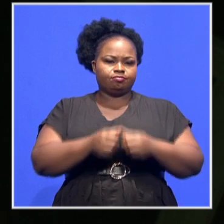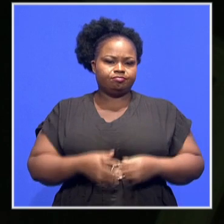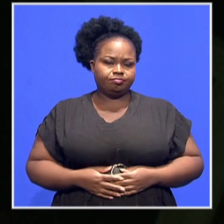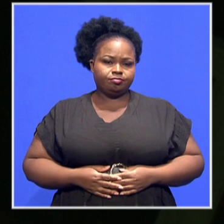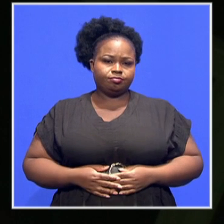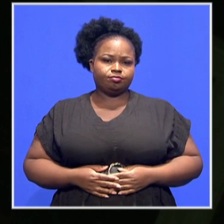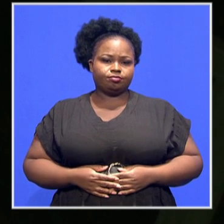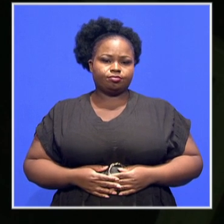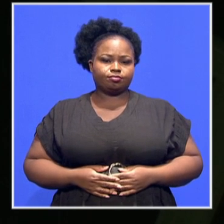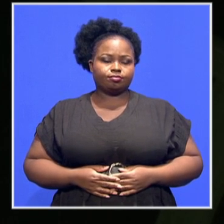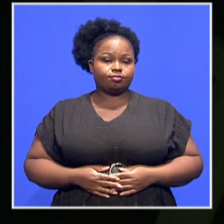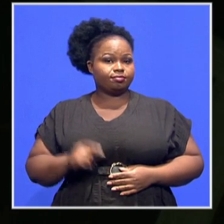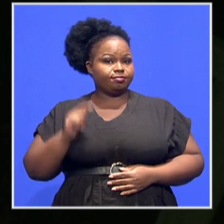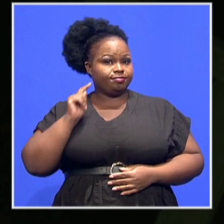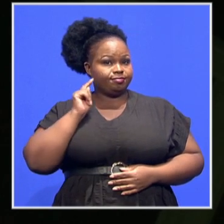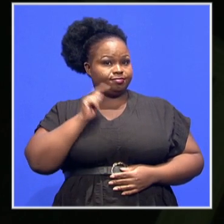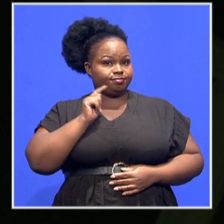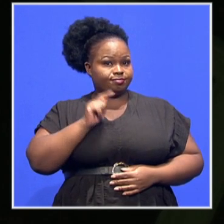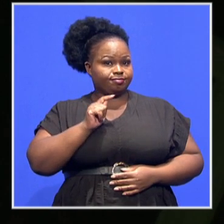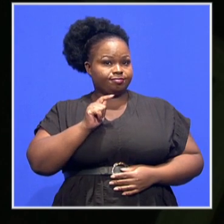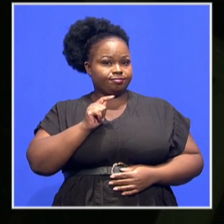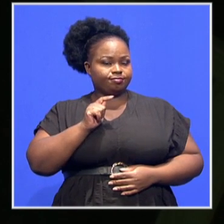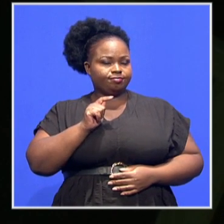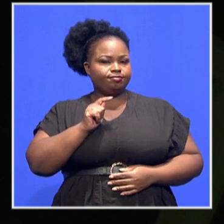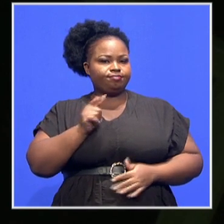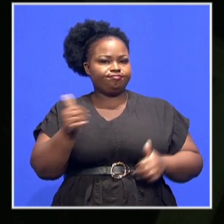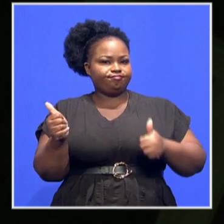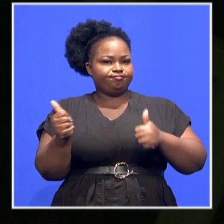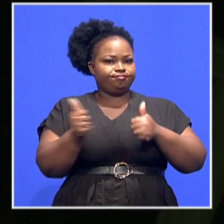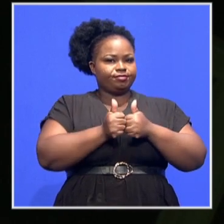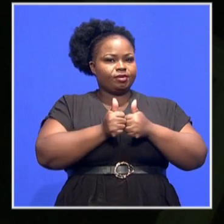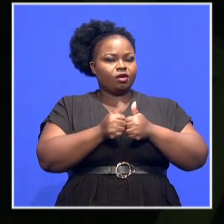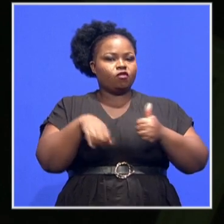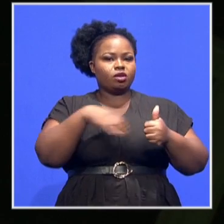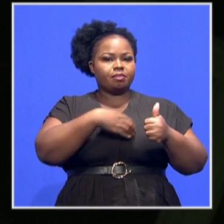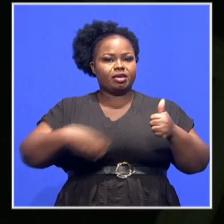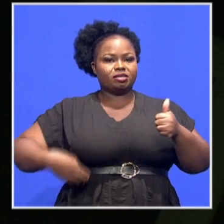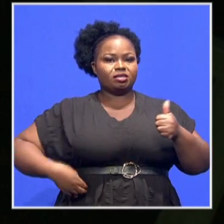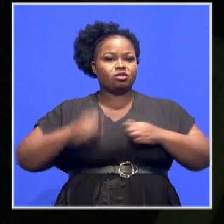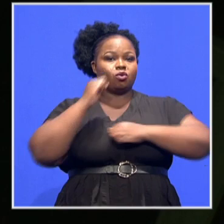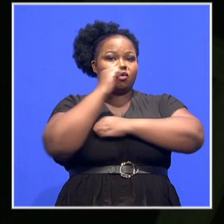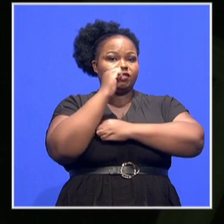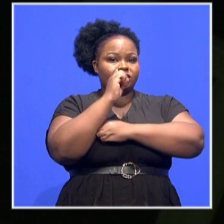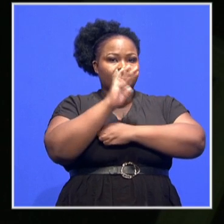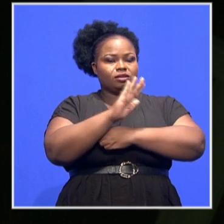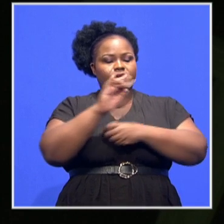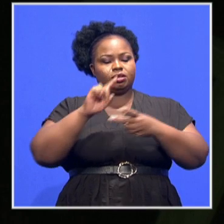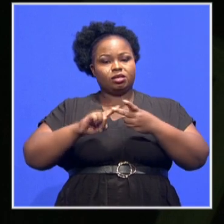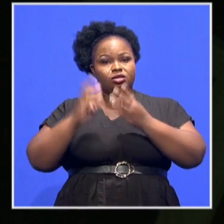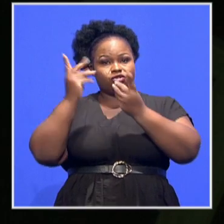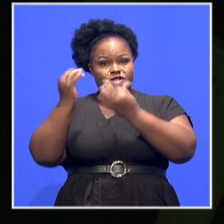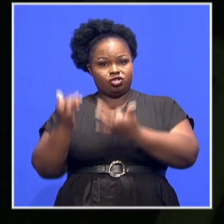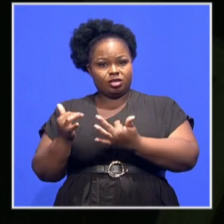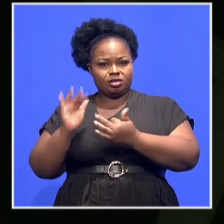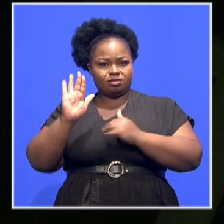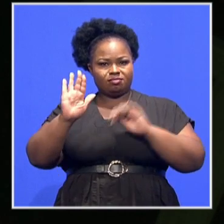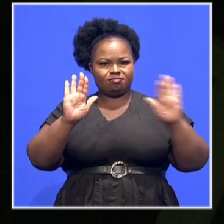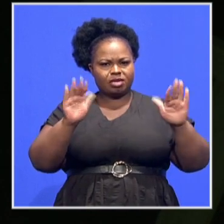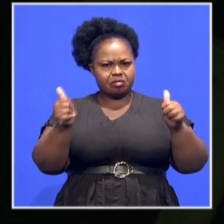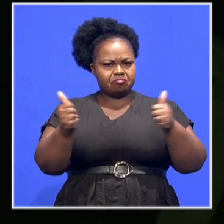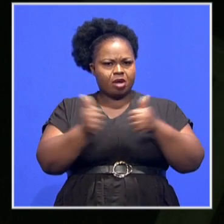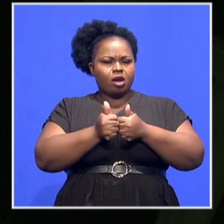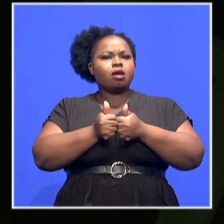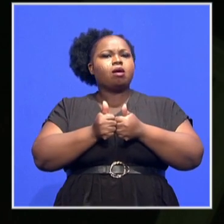This partnership between the presidency and treasury has proven to